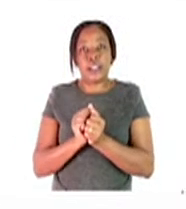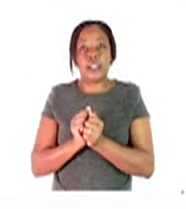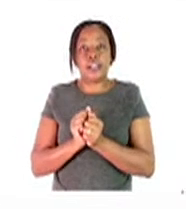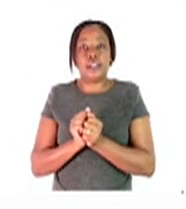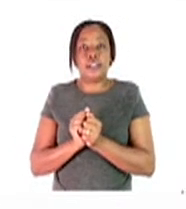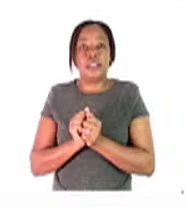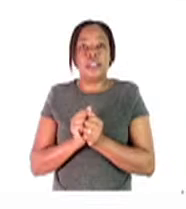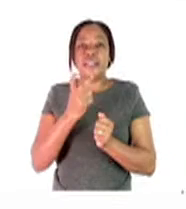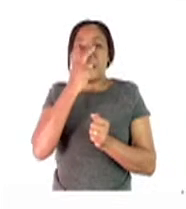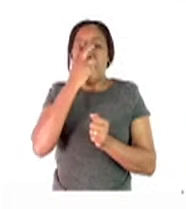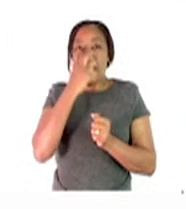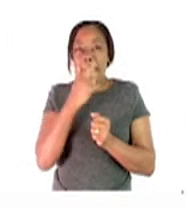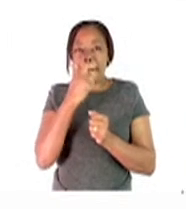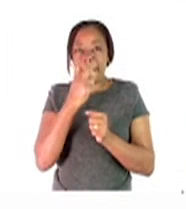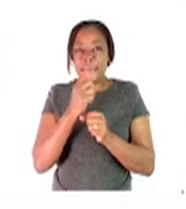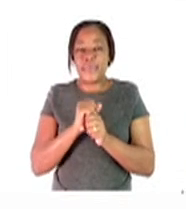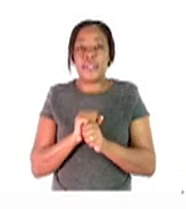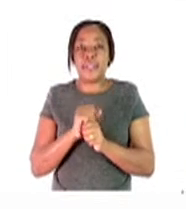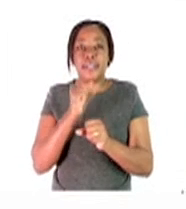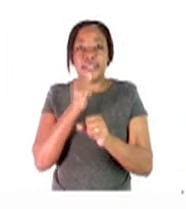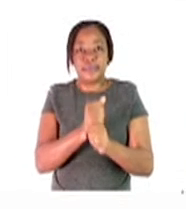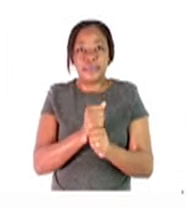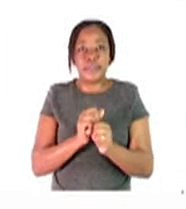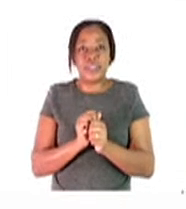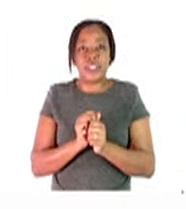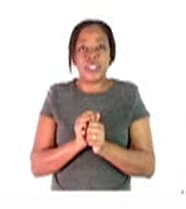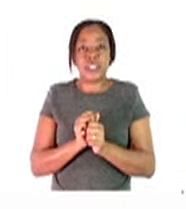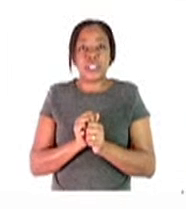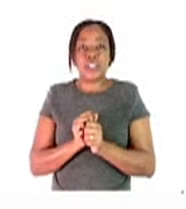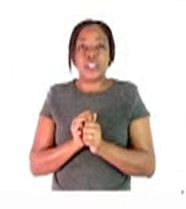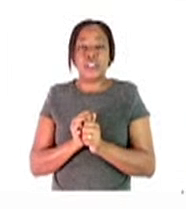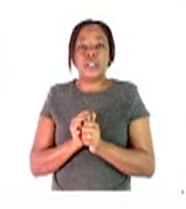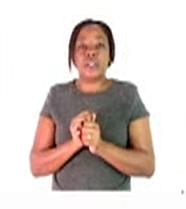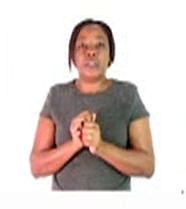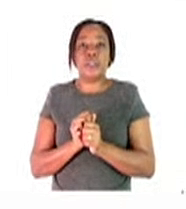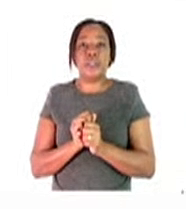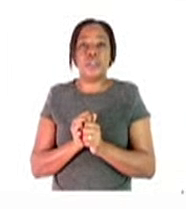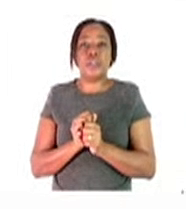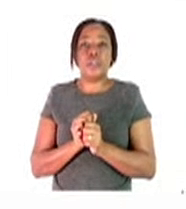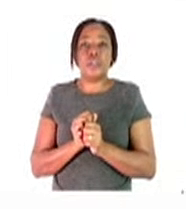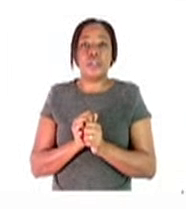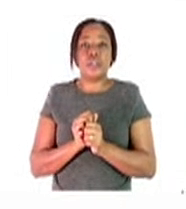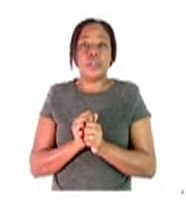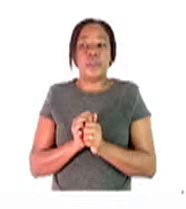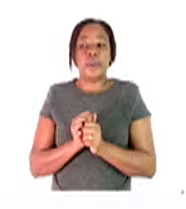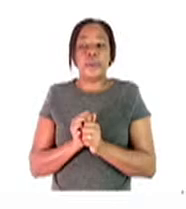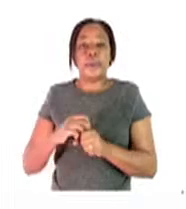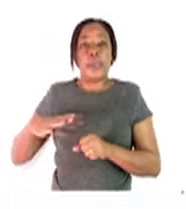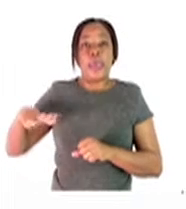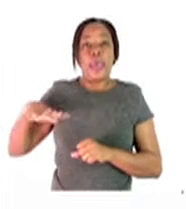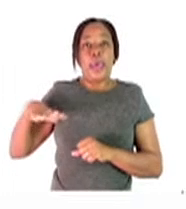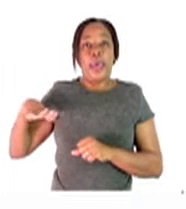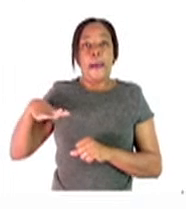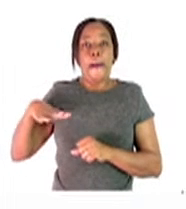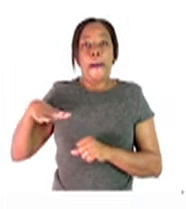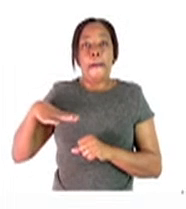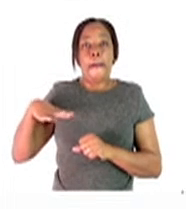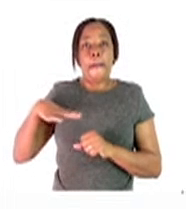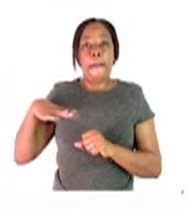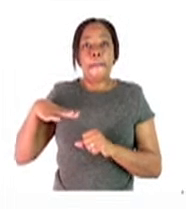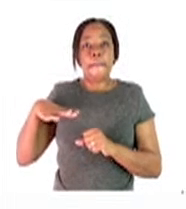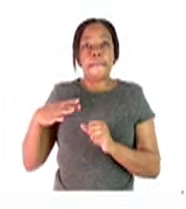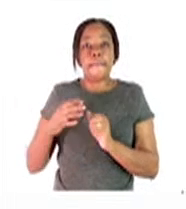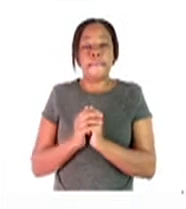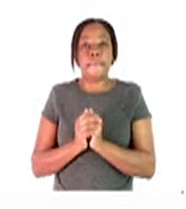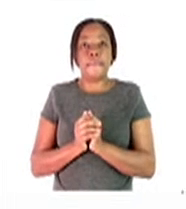bold in that sentence. So, the proprietor is the owner of the guest house. Proprietor refers to